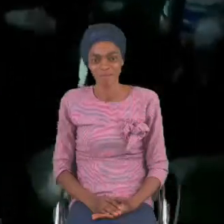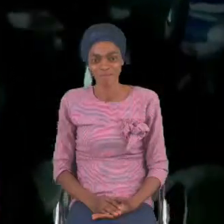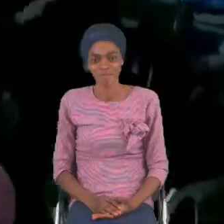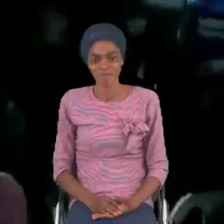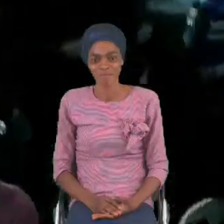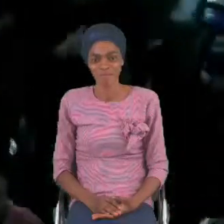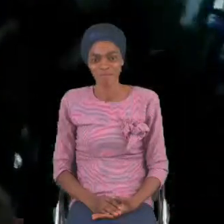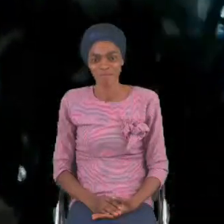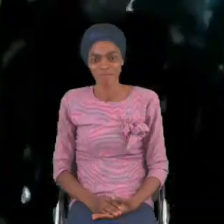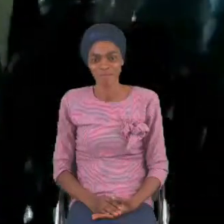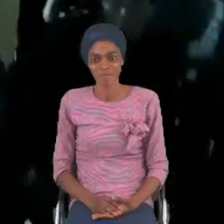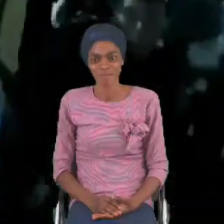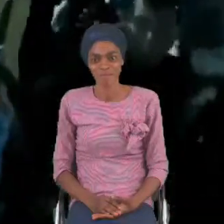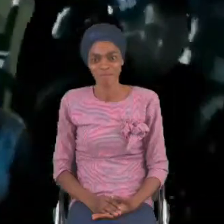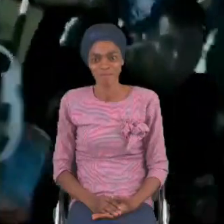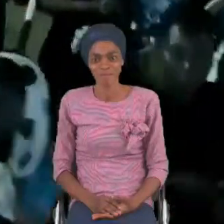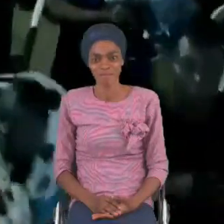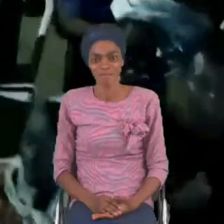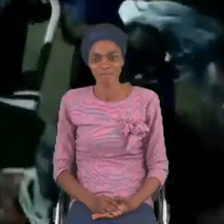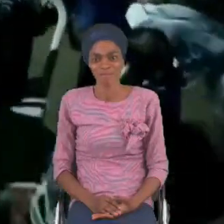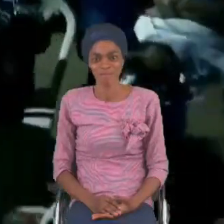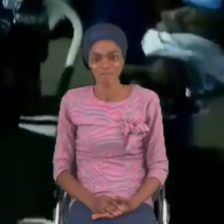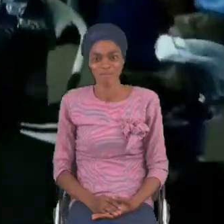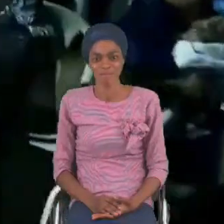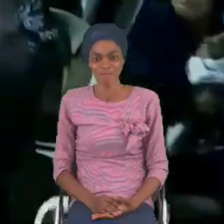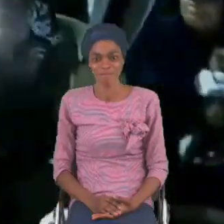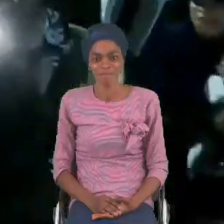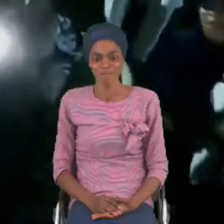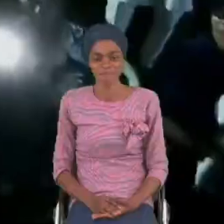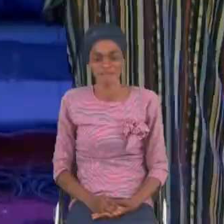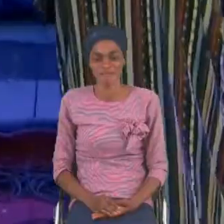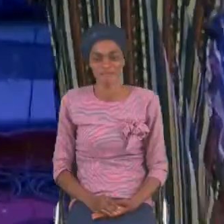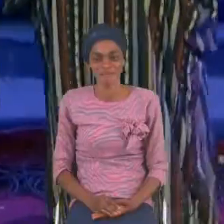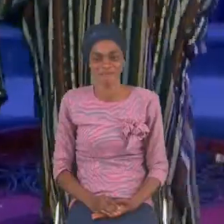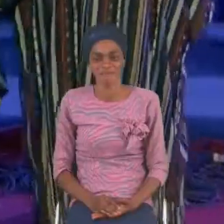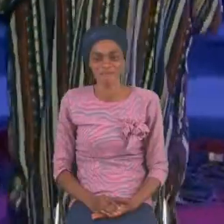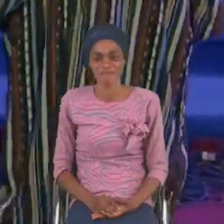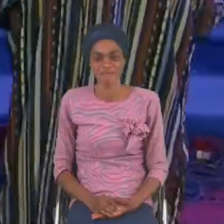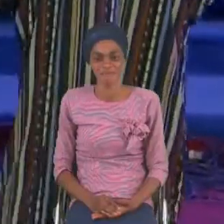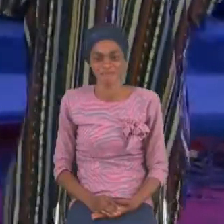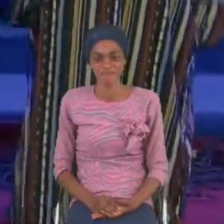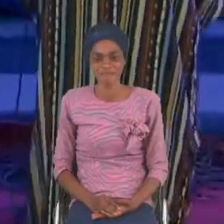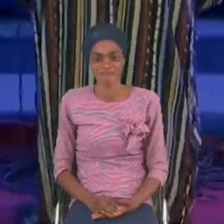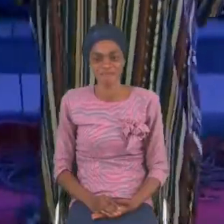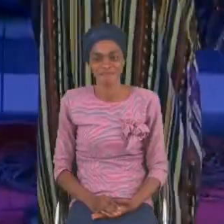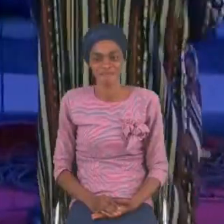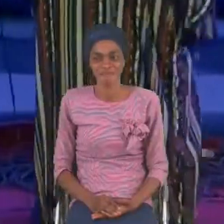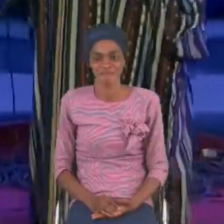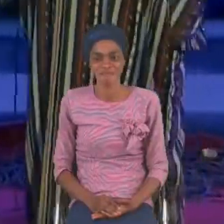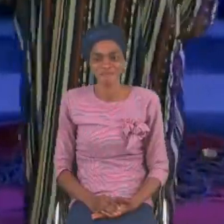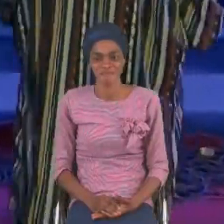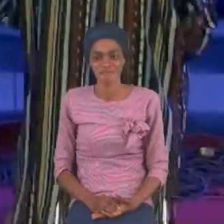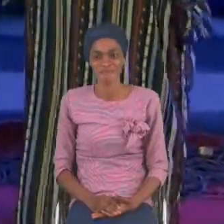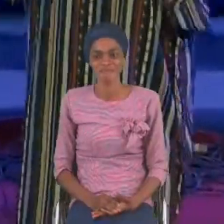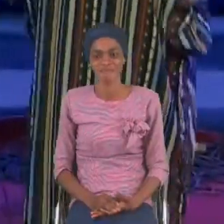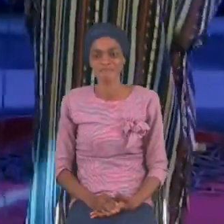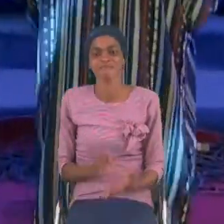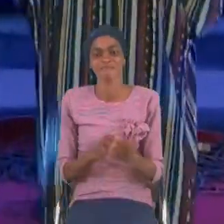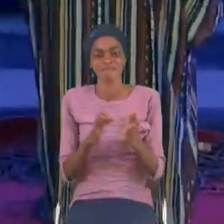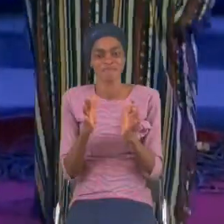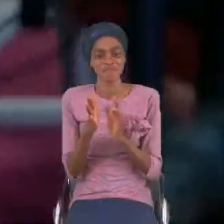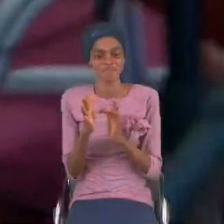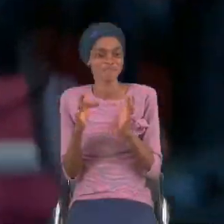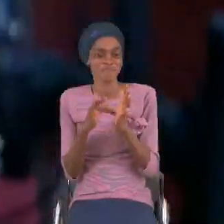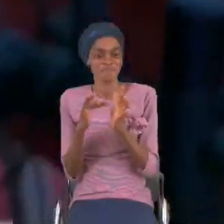Yesu, Yesu, Yesu, Yesu, Yesu, Yesu, Yesu,